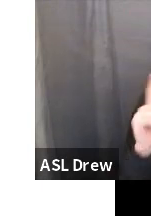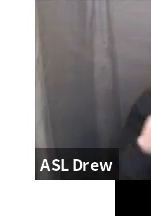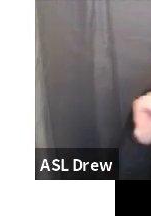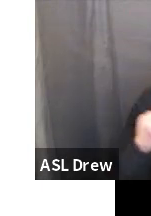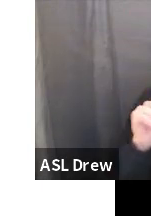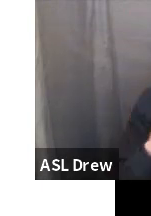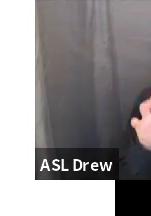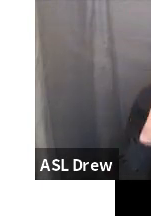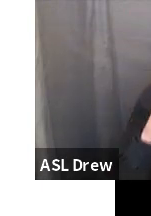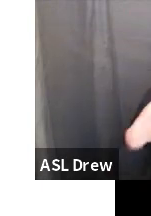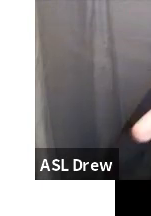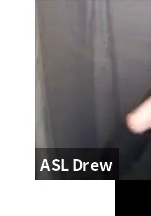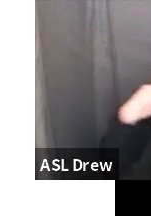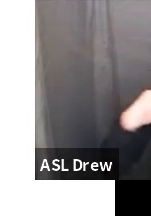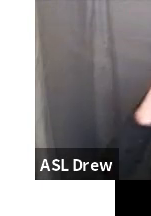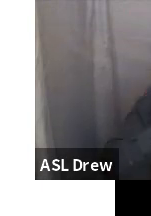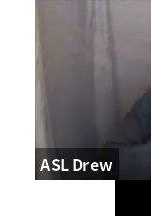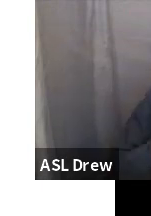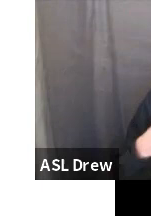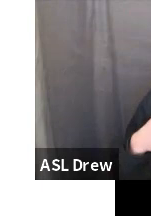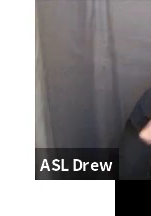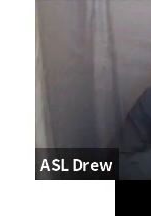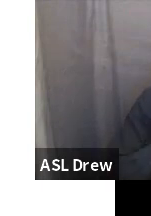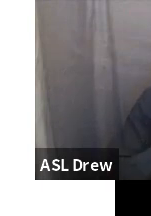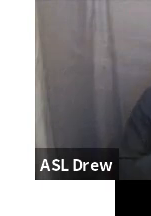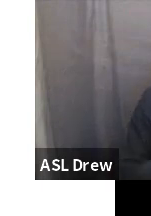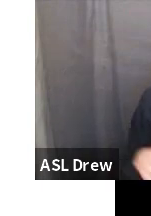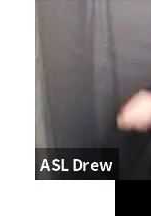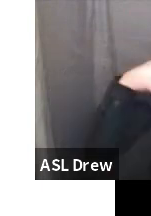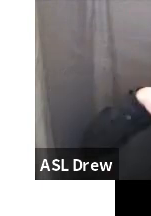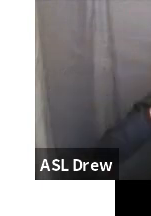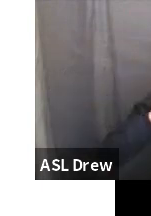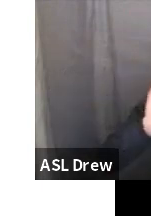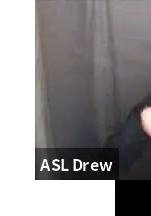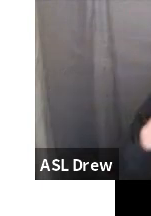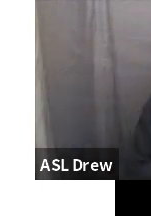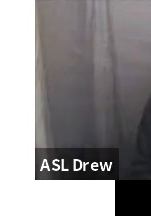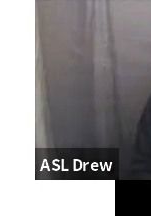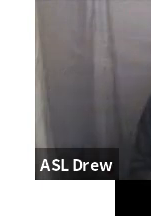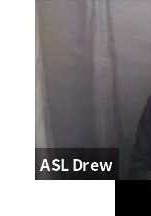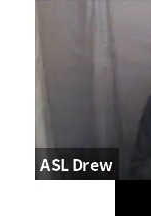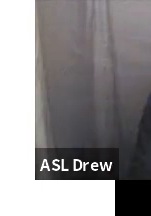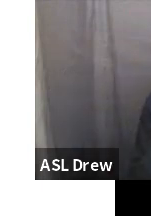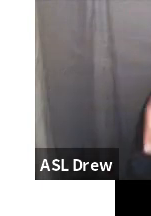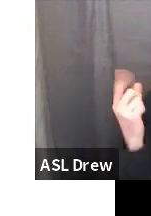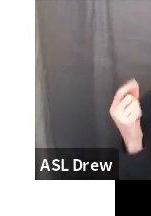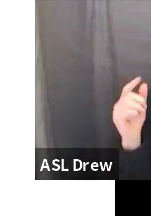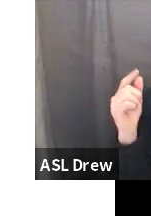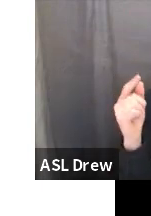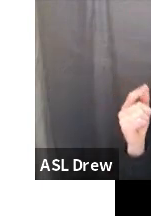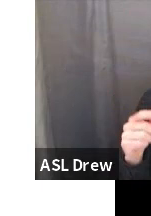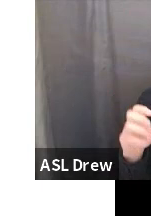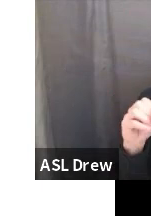selective enrollment schools, and Boston only has 3. I thought I'd also